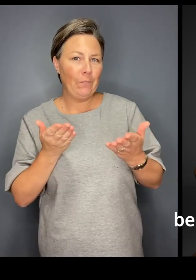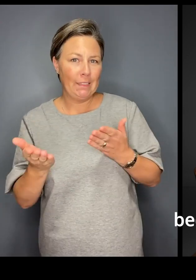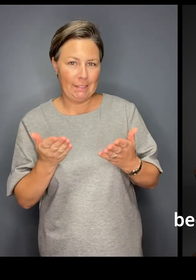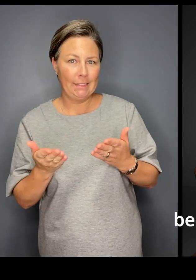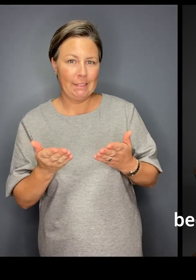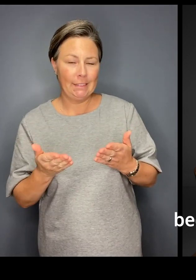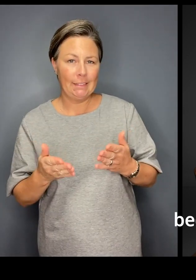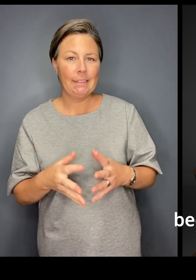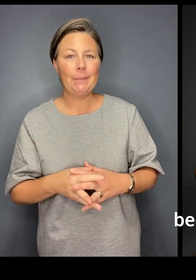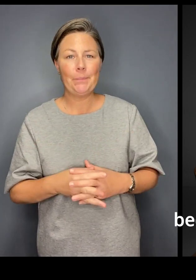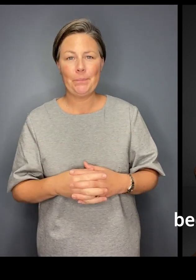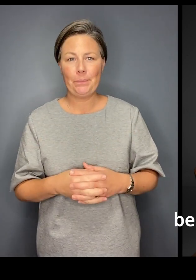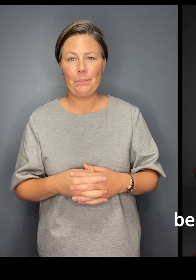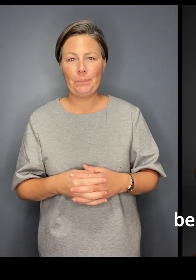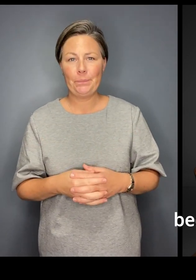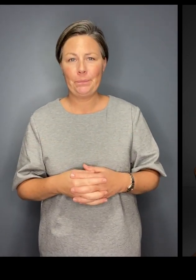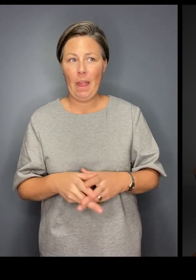very limited